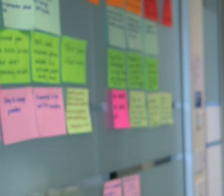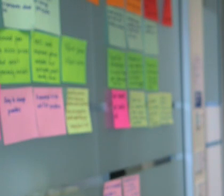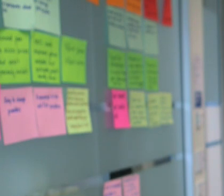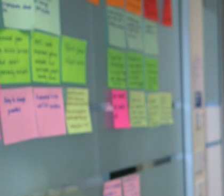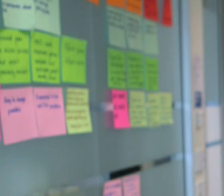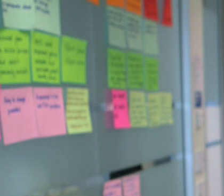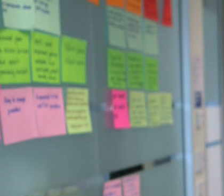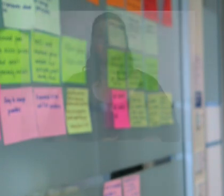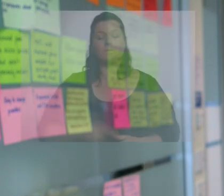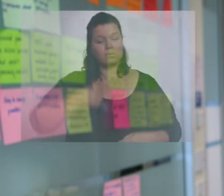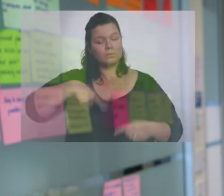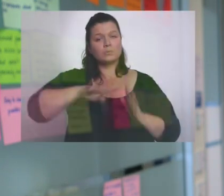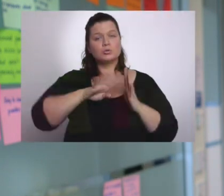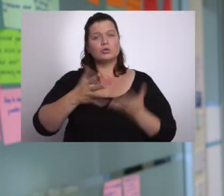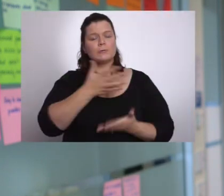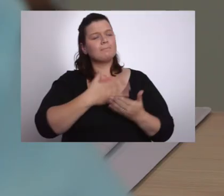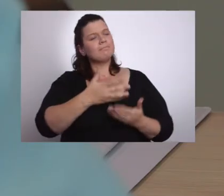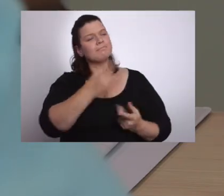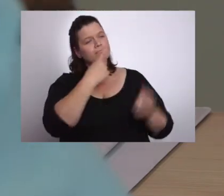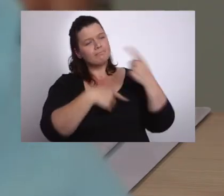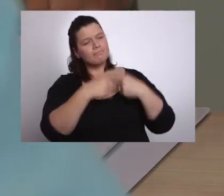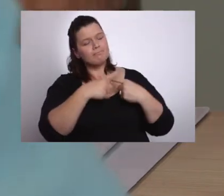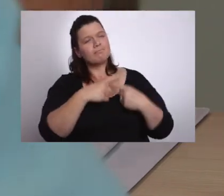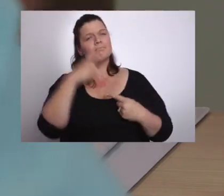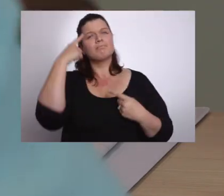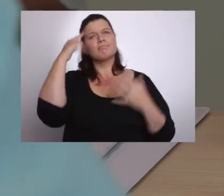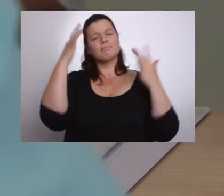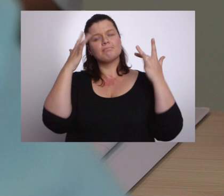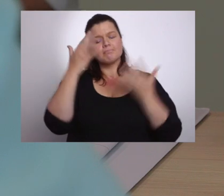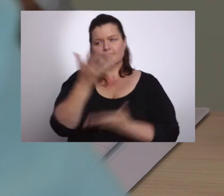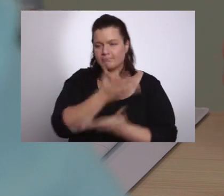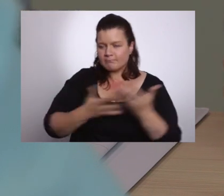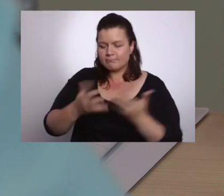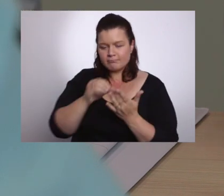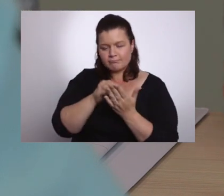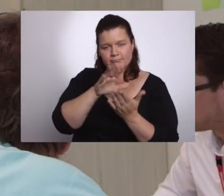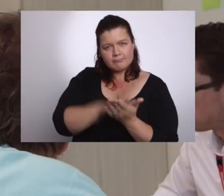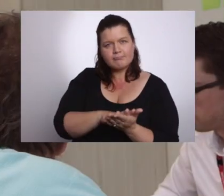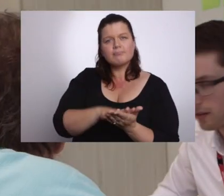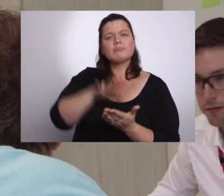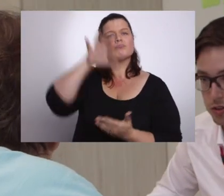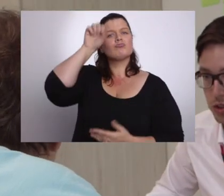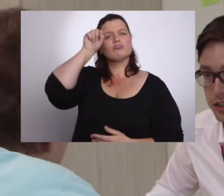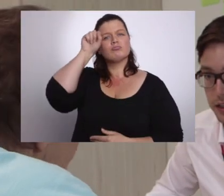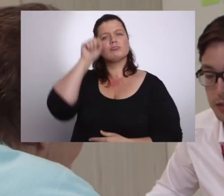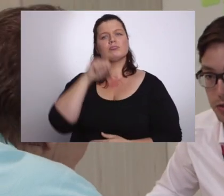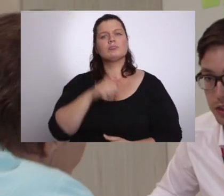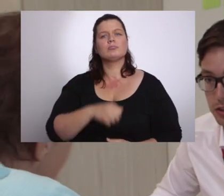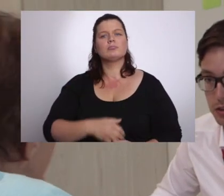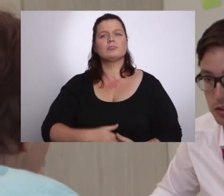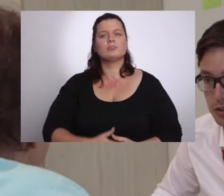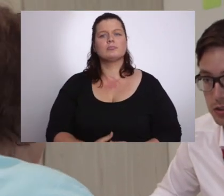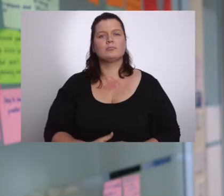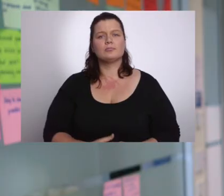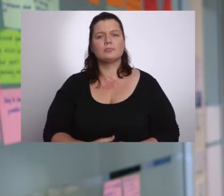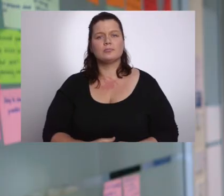to hear some evidence and then some processing time and some capturing of that evidence. So that by the time they get to the end of the